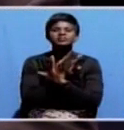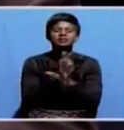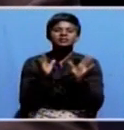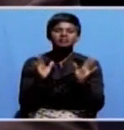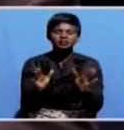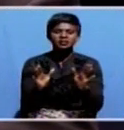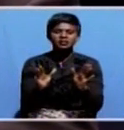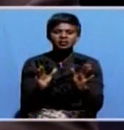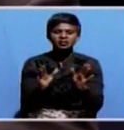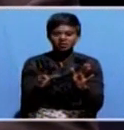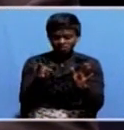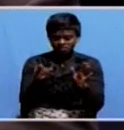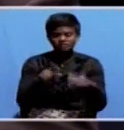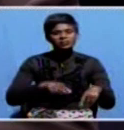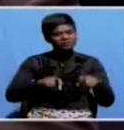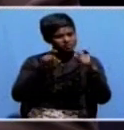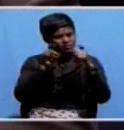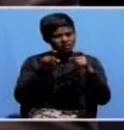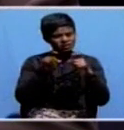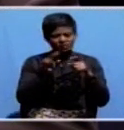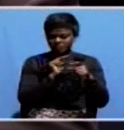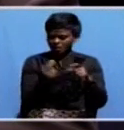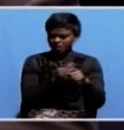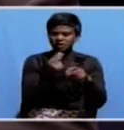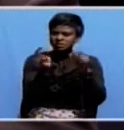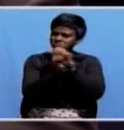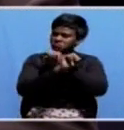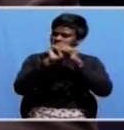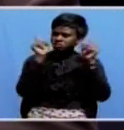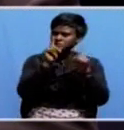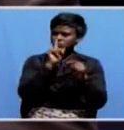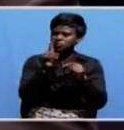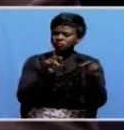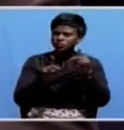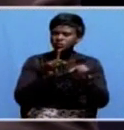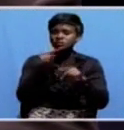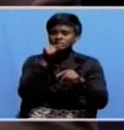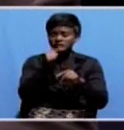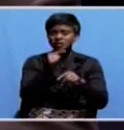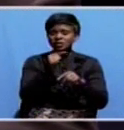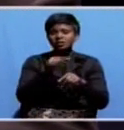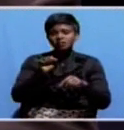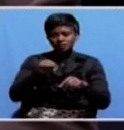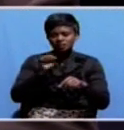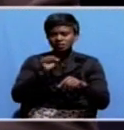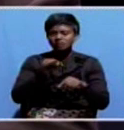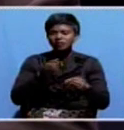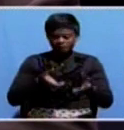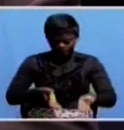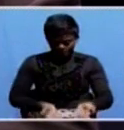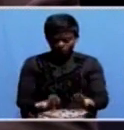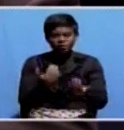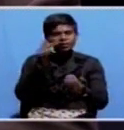that challenge was a surprise to some of us who knew him. Yes, he was born in Kitwe, but he grew